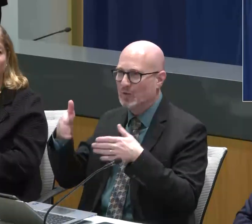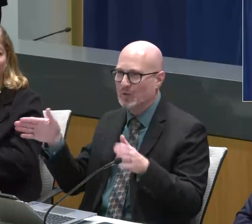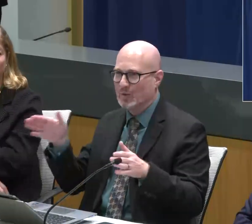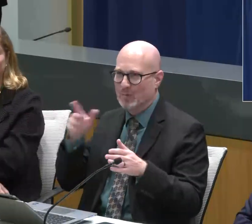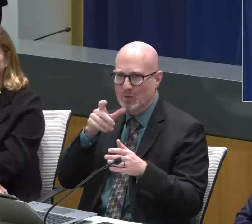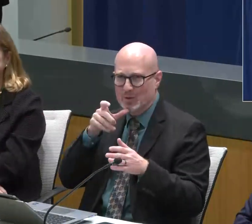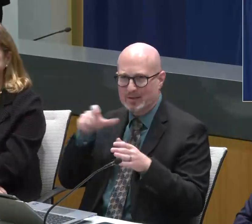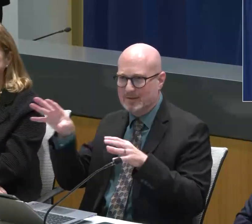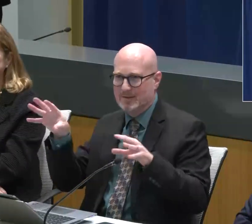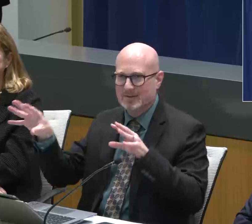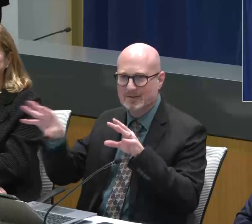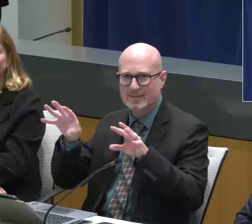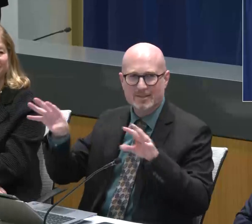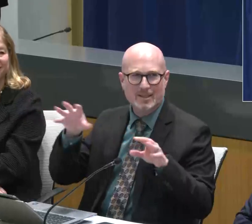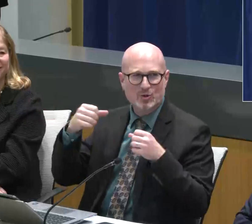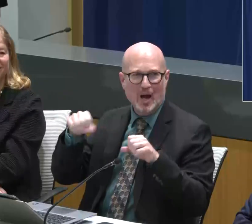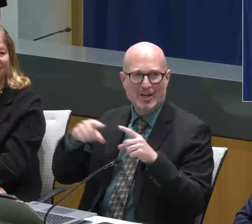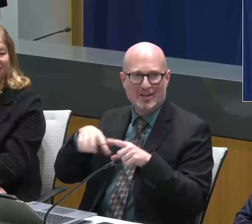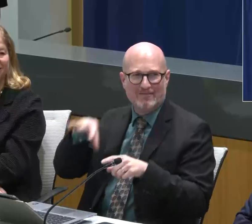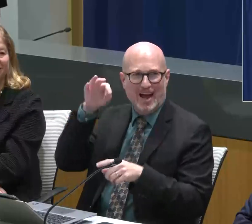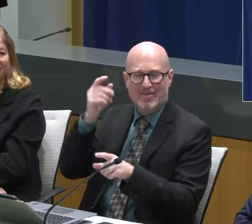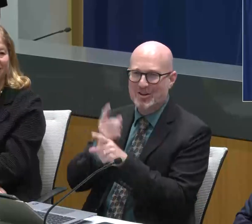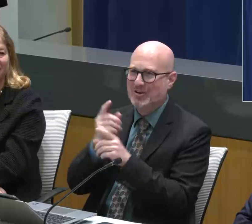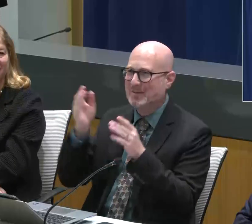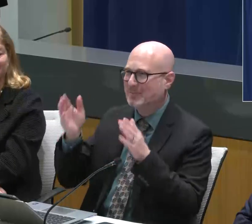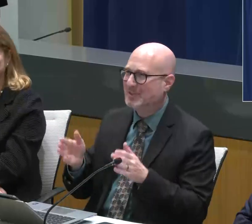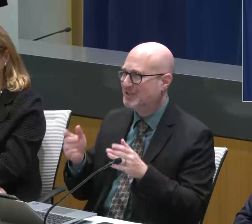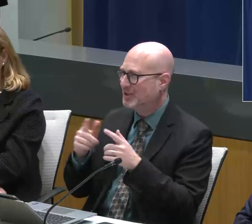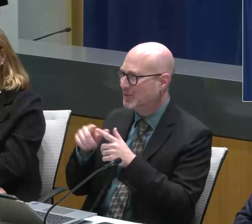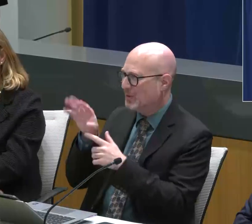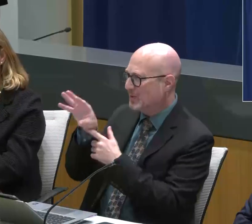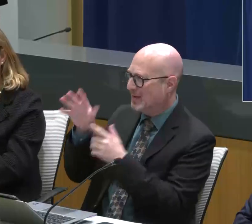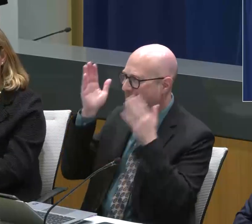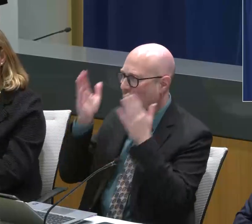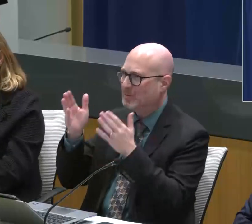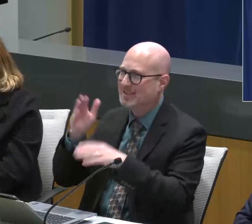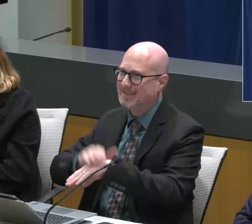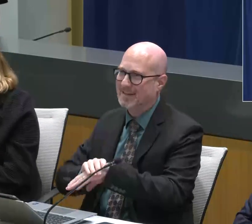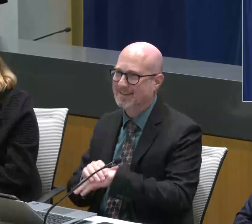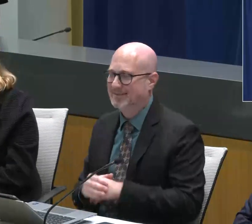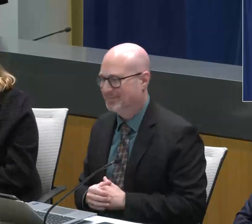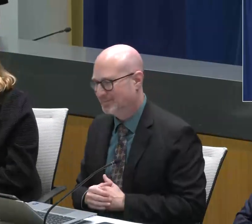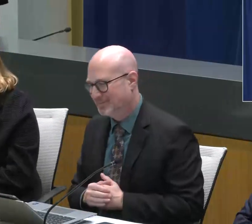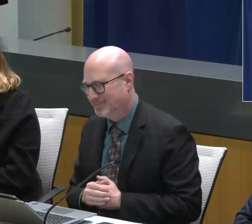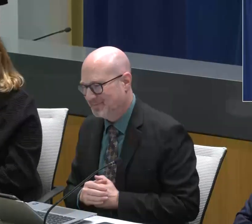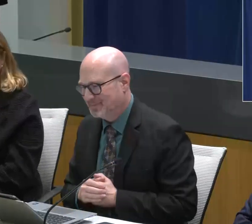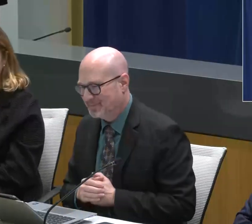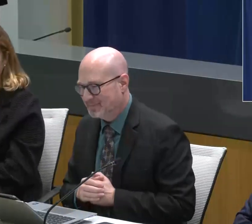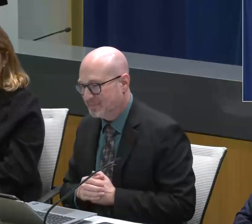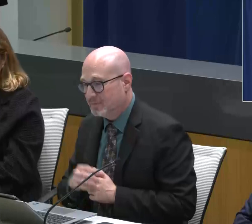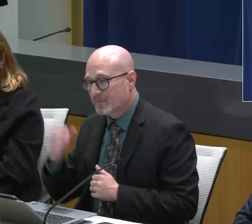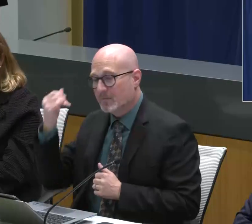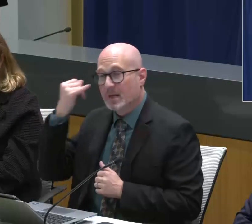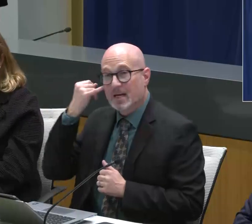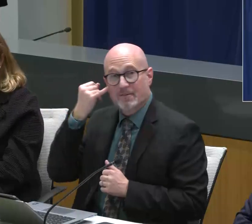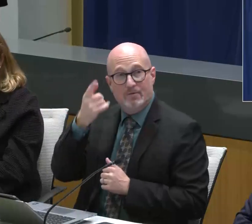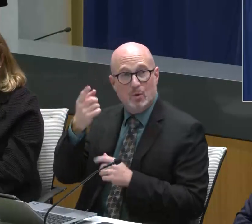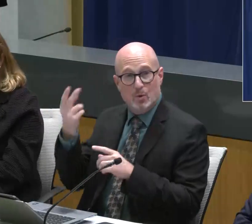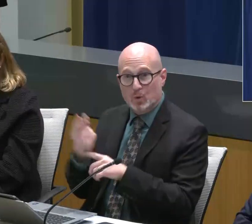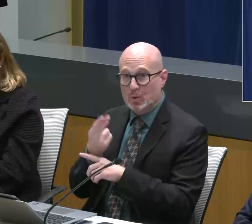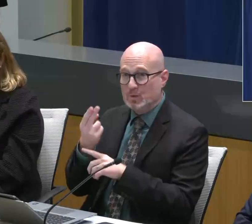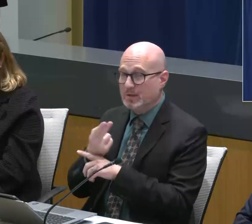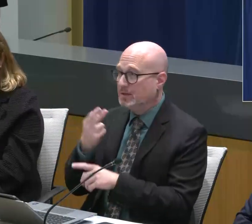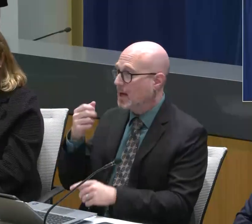Because we do have people in the control room who are monitoring this meeting and are trying to find the right person to focus the camera on.